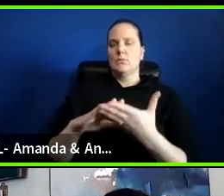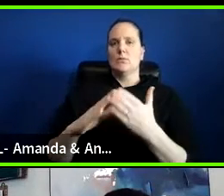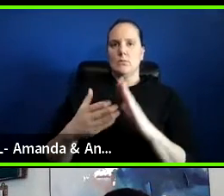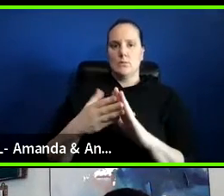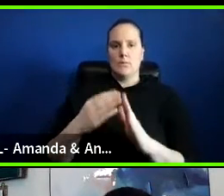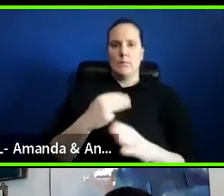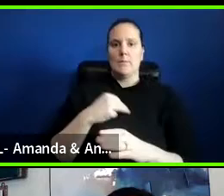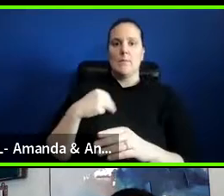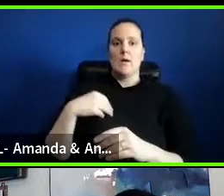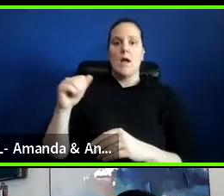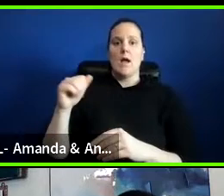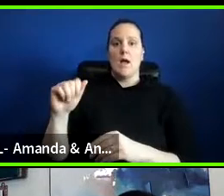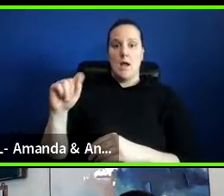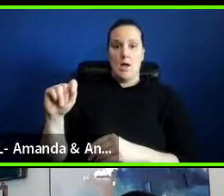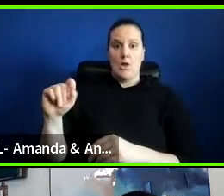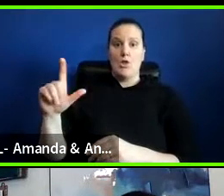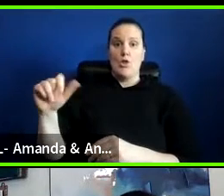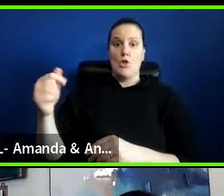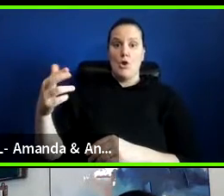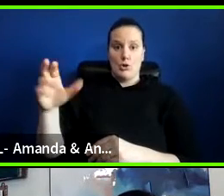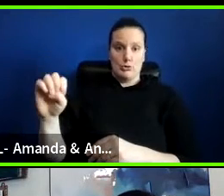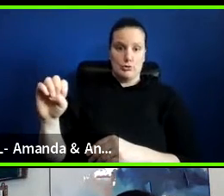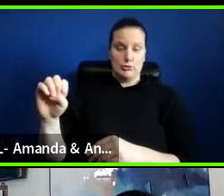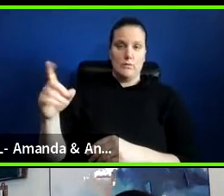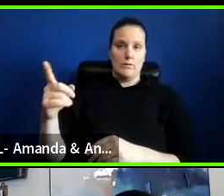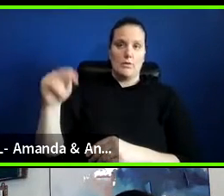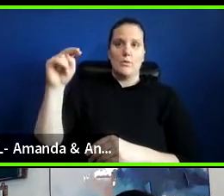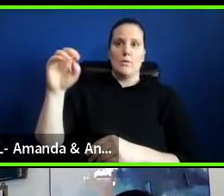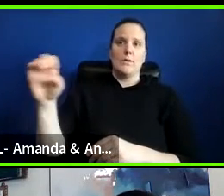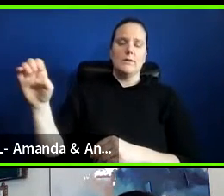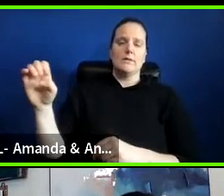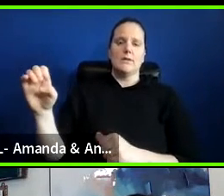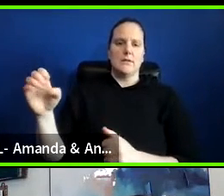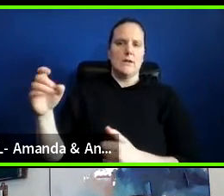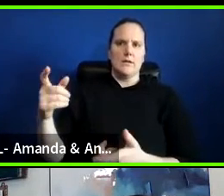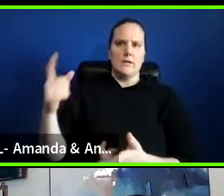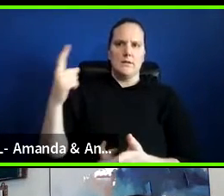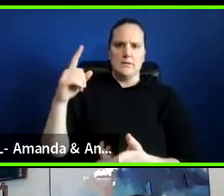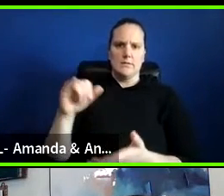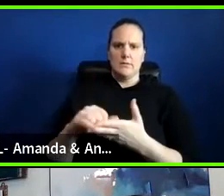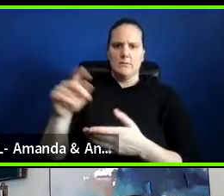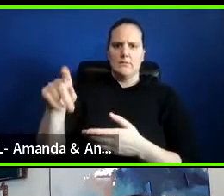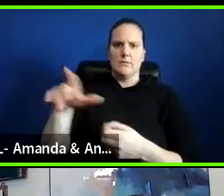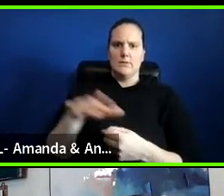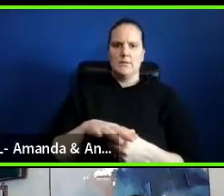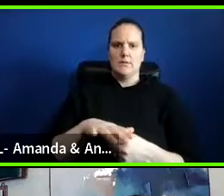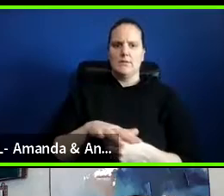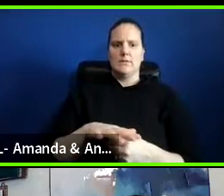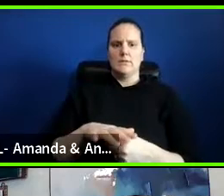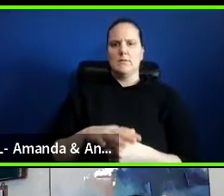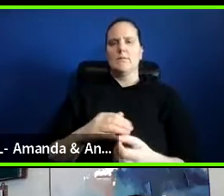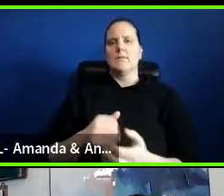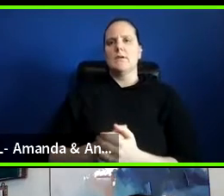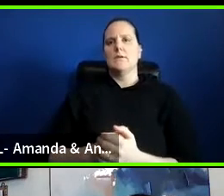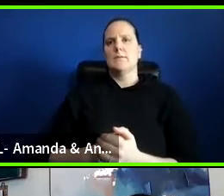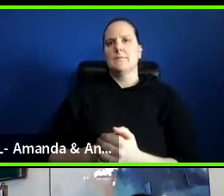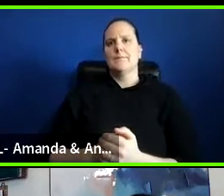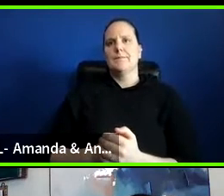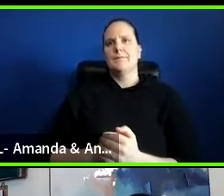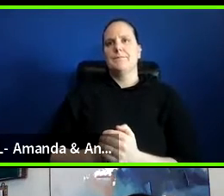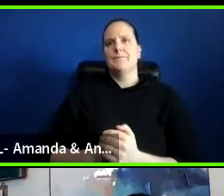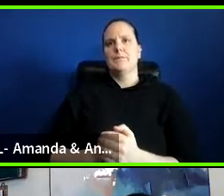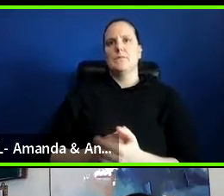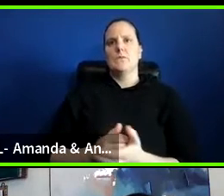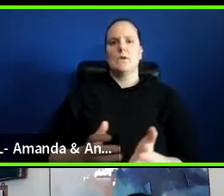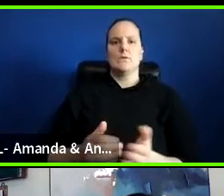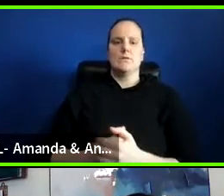community member at large for the North and Northeast Portland area. and I use she, her pronouns. And the first thing that